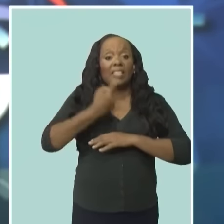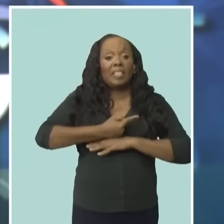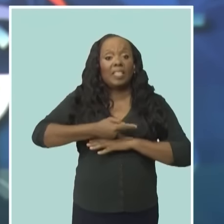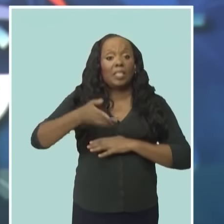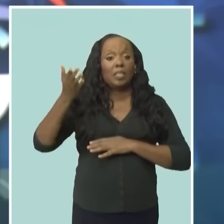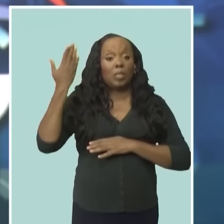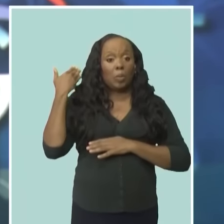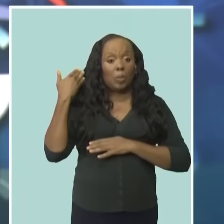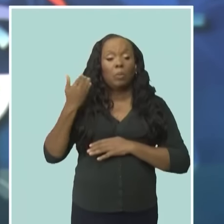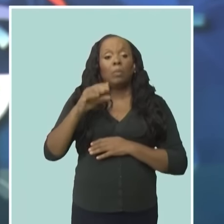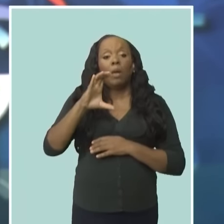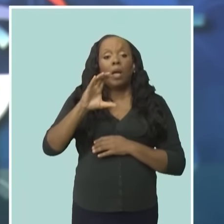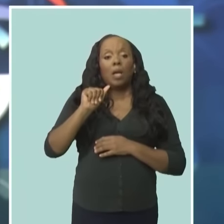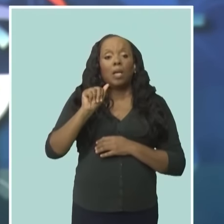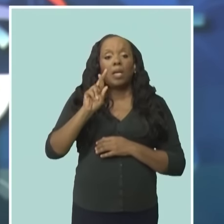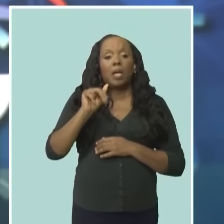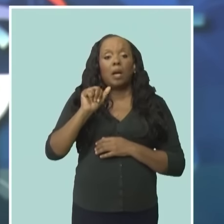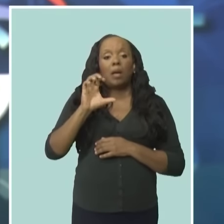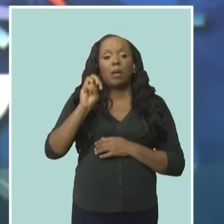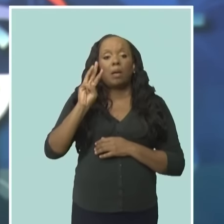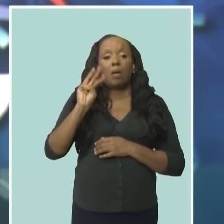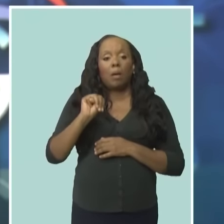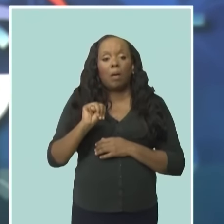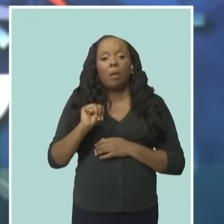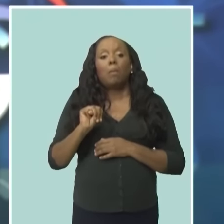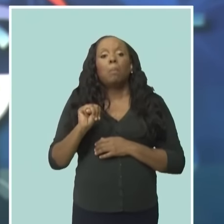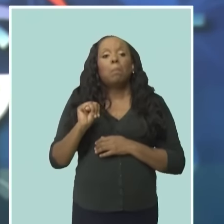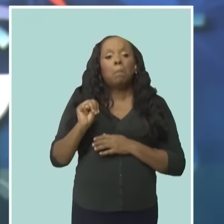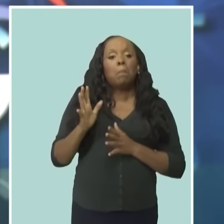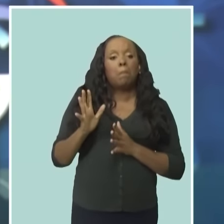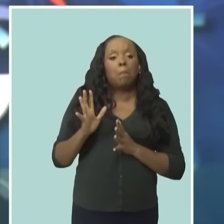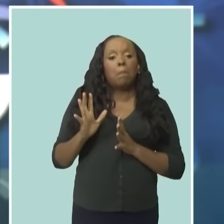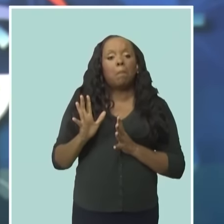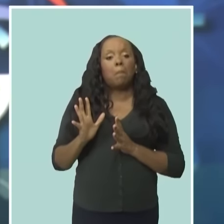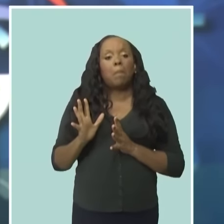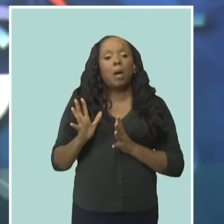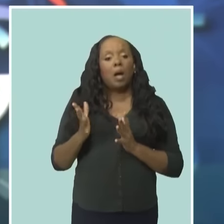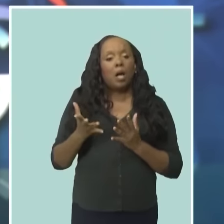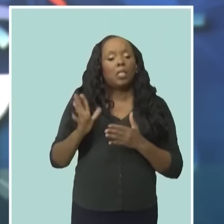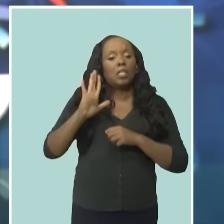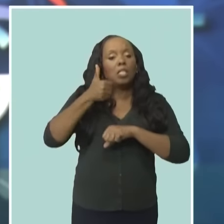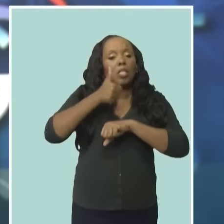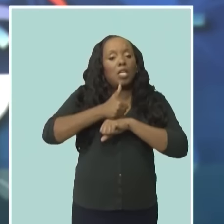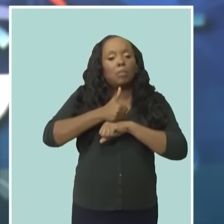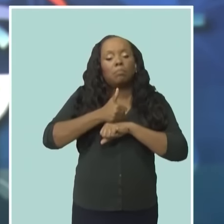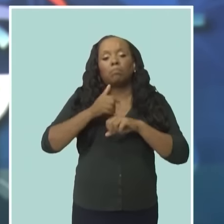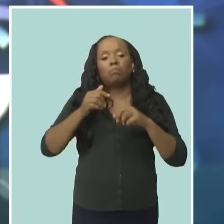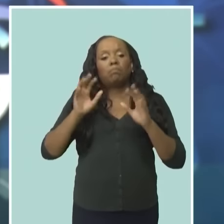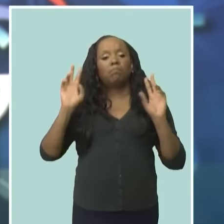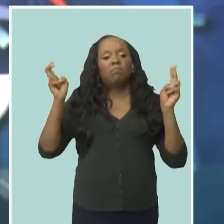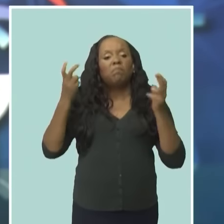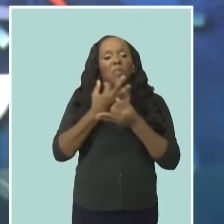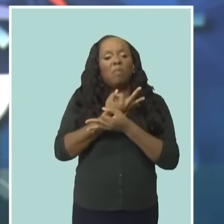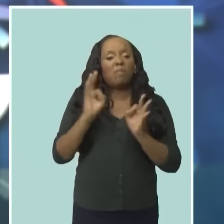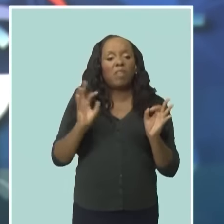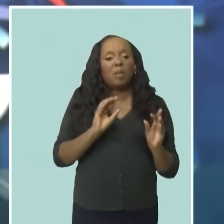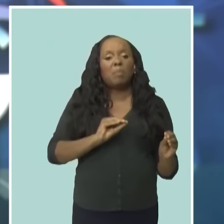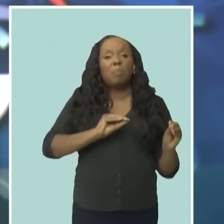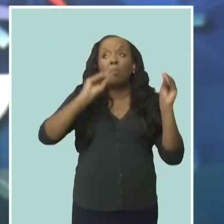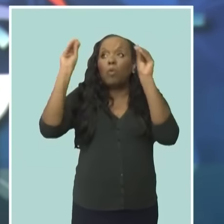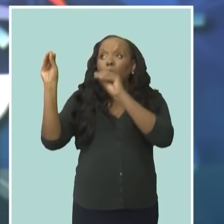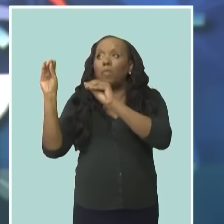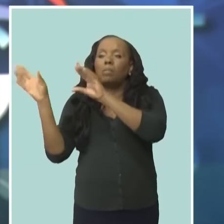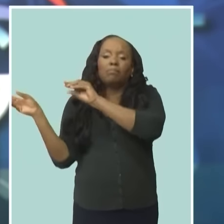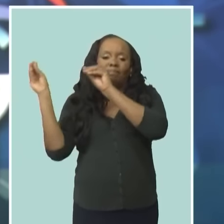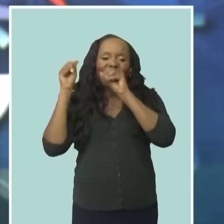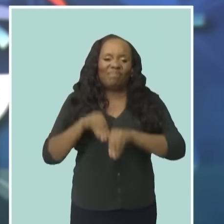states, including Barbados, Belize, Dominica, and St. Vincent and the Grenadines, implemented full free movement of their nationals